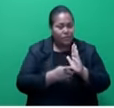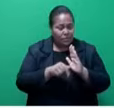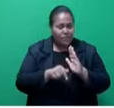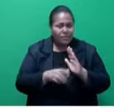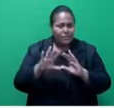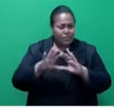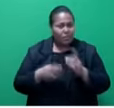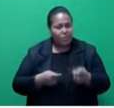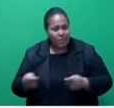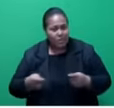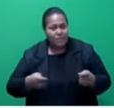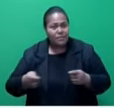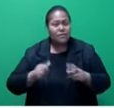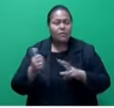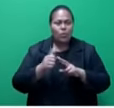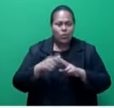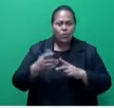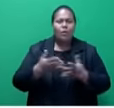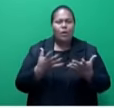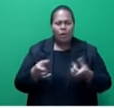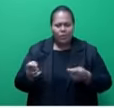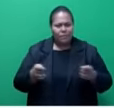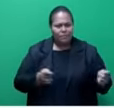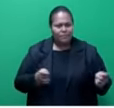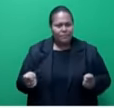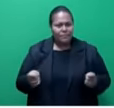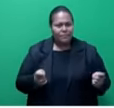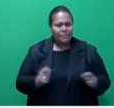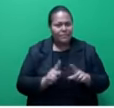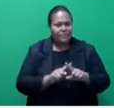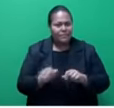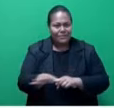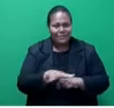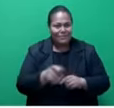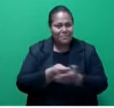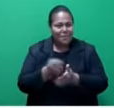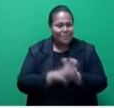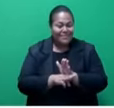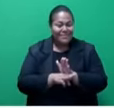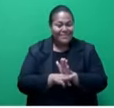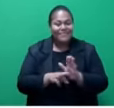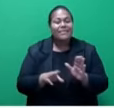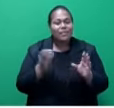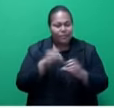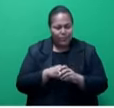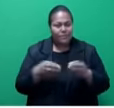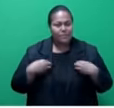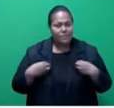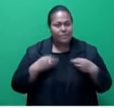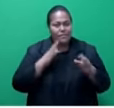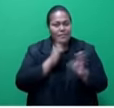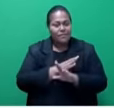its direct action regulating the market, but also that of any other relevant stakeholder, including the private sector. Mr. Speaker, sir,